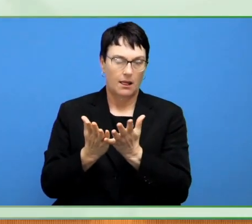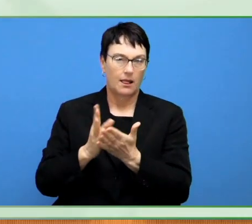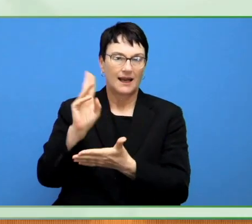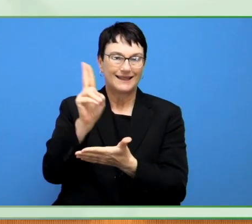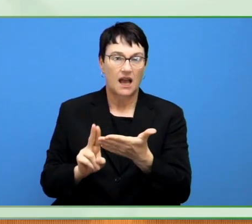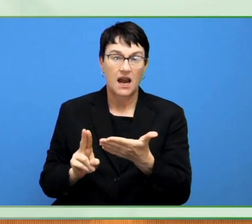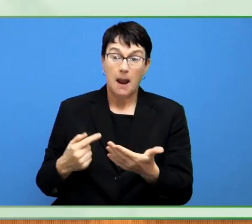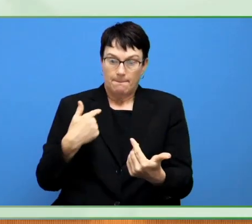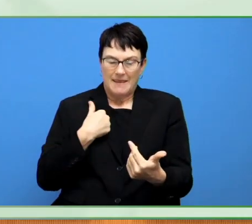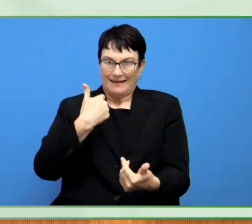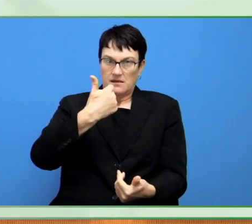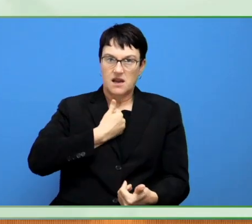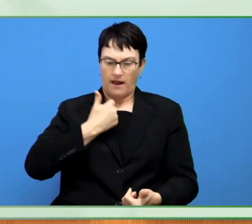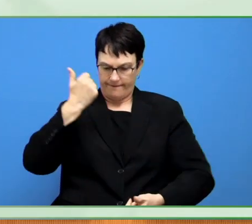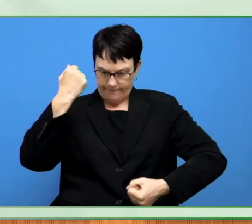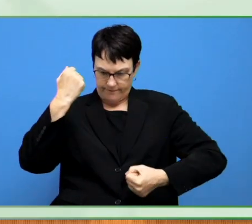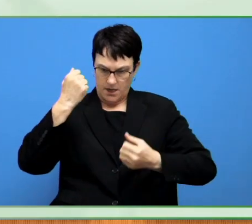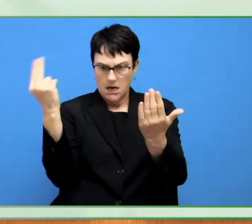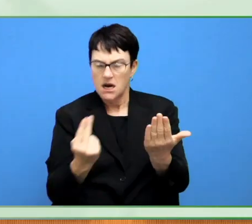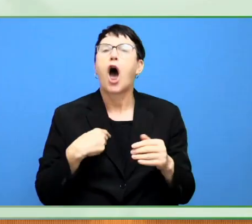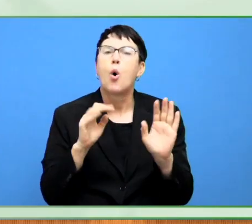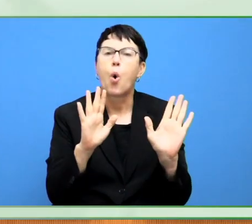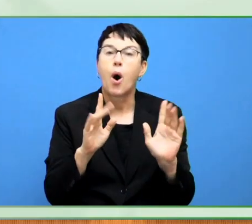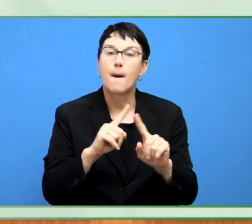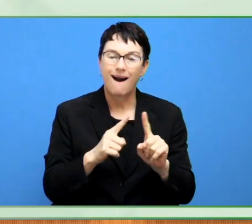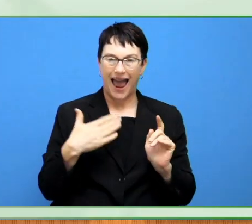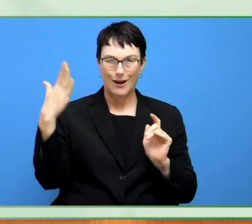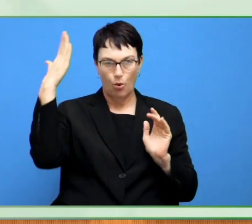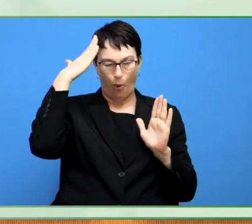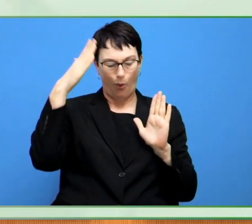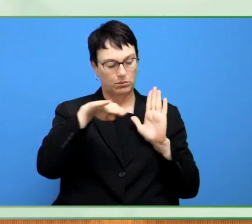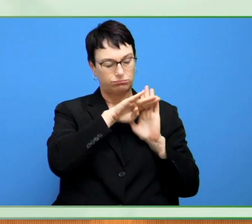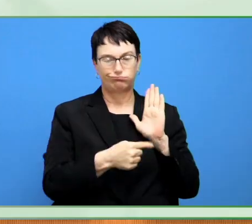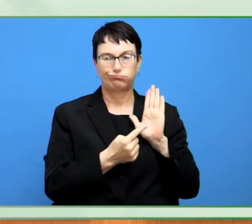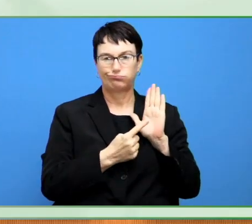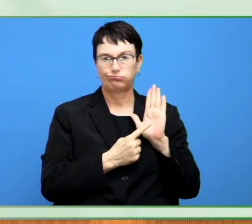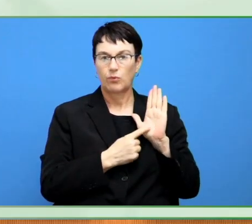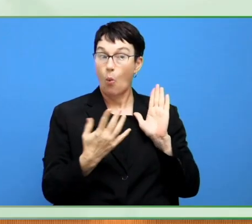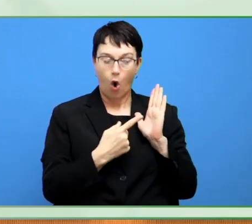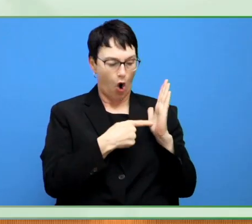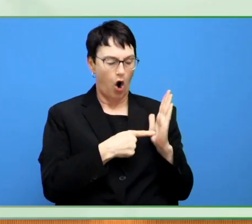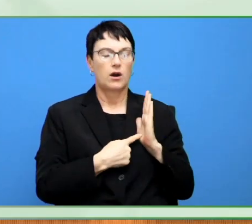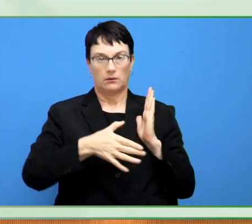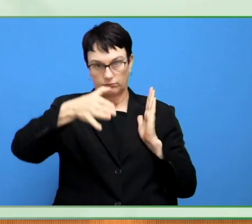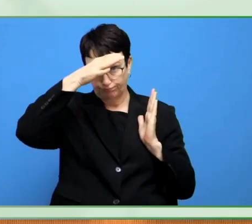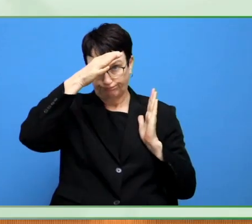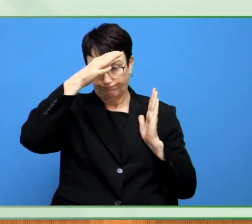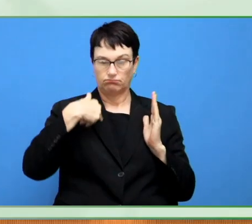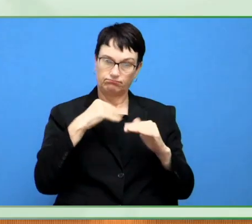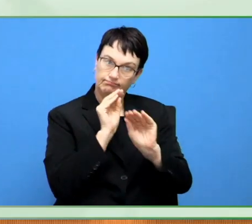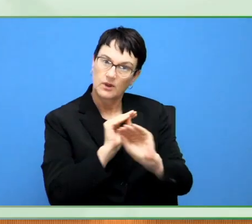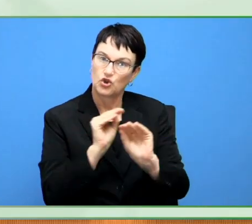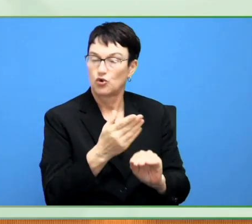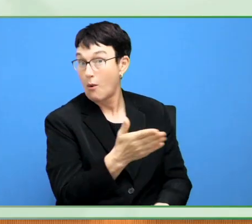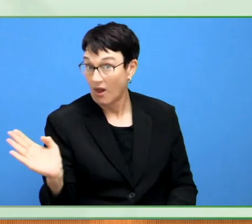are, and I know how, in general, how to manage a project of accessibility. So in those organizations, we're going to have